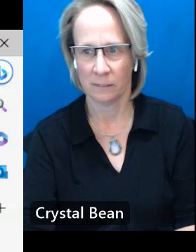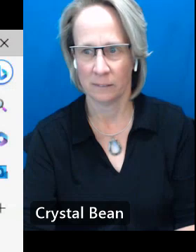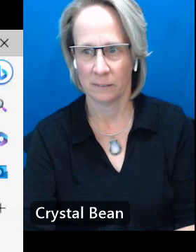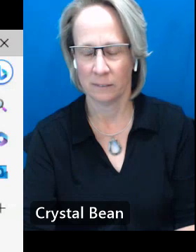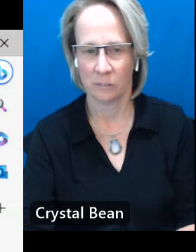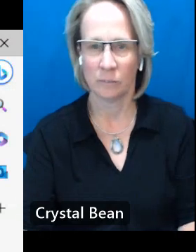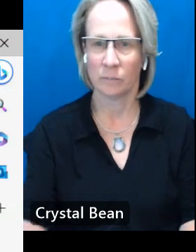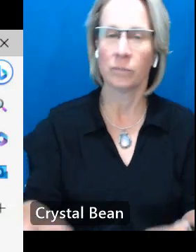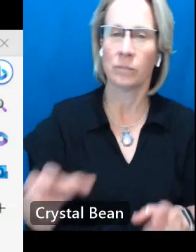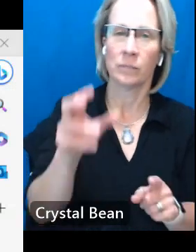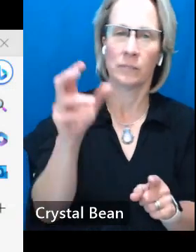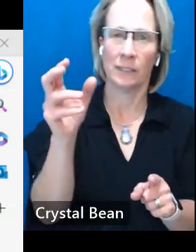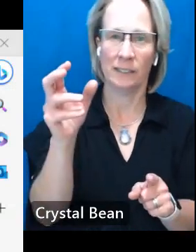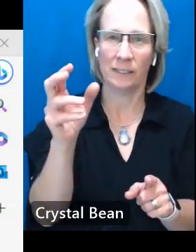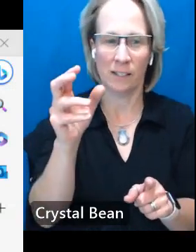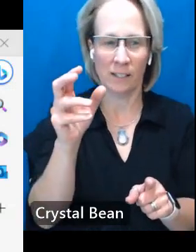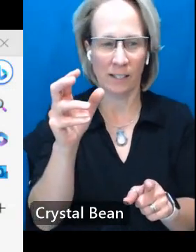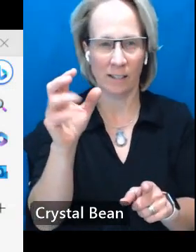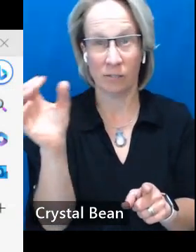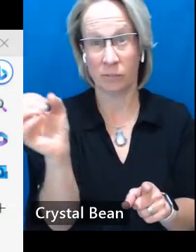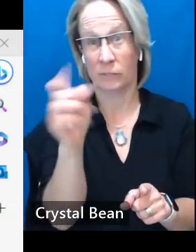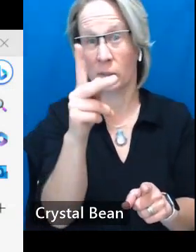Okay, back into share.